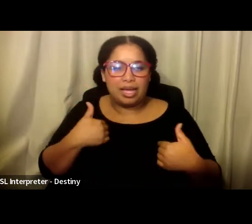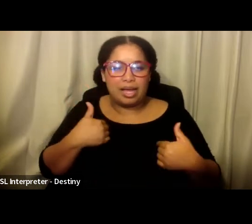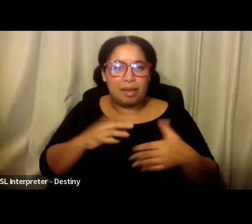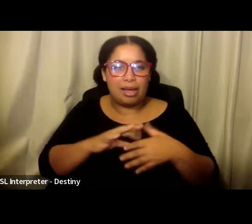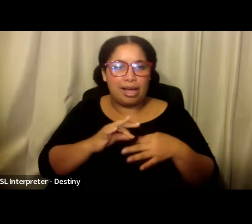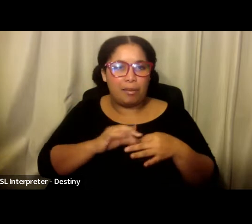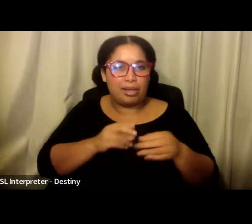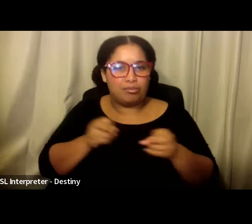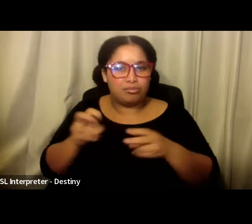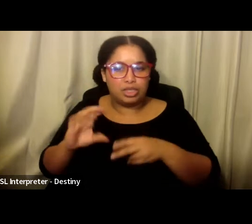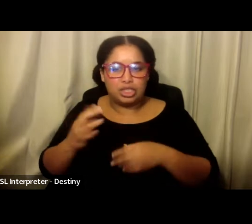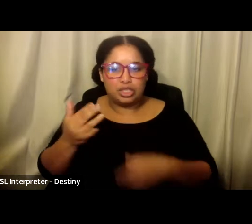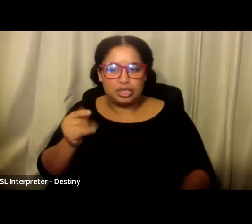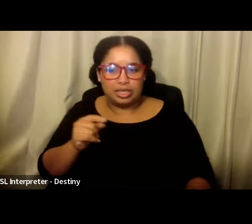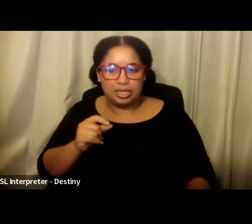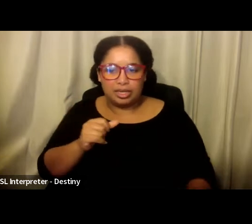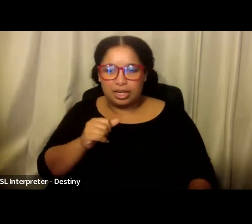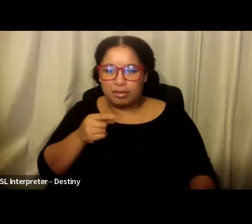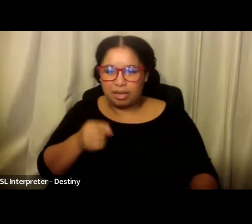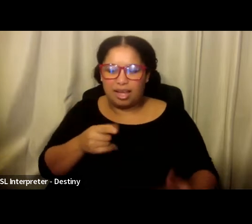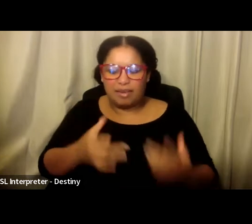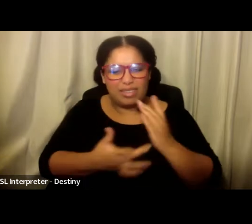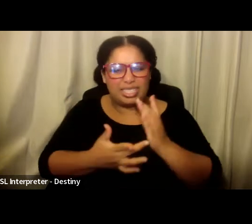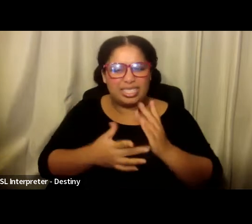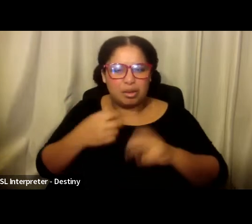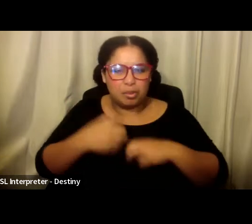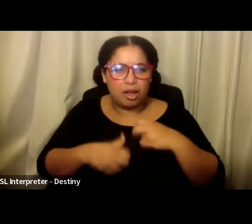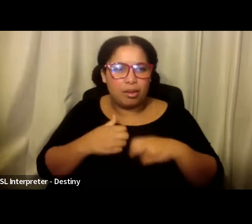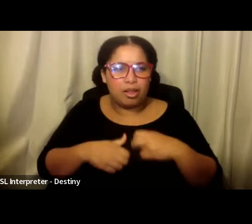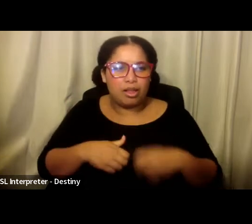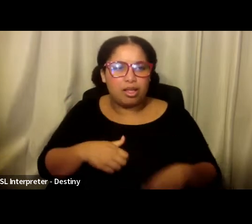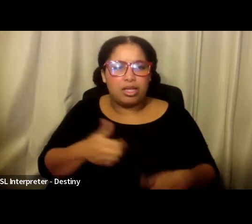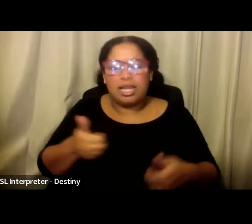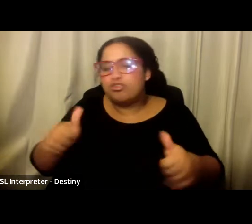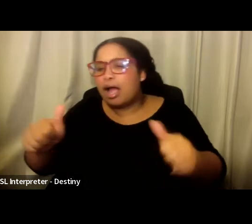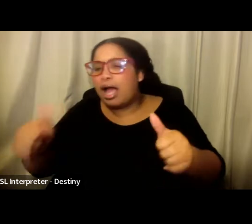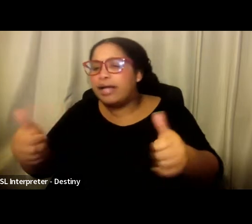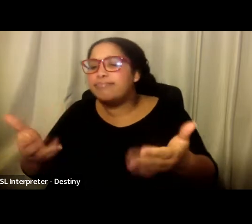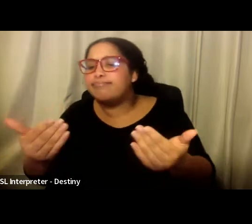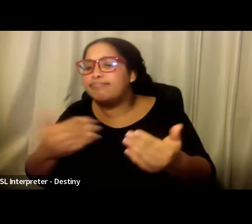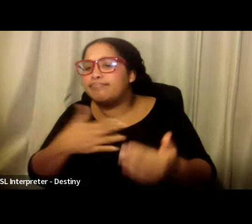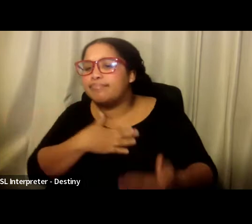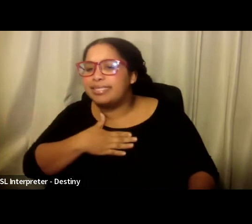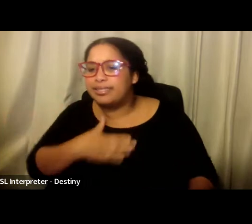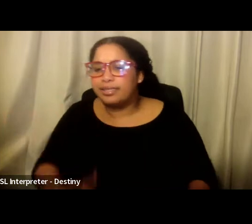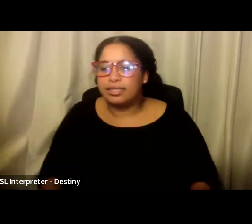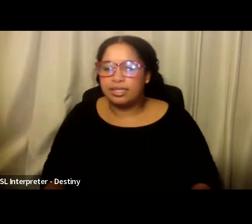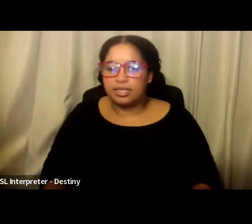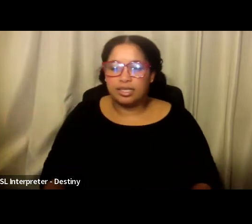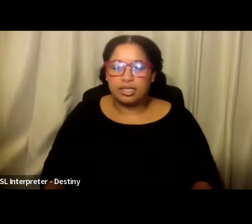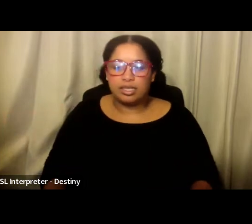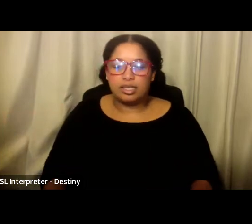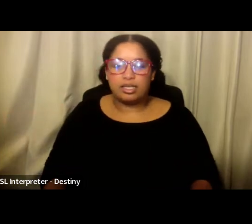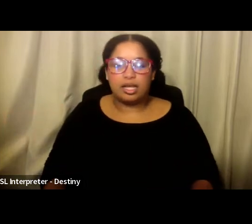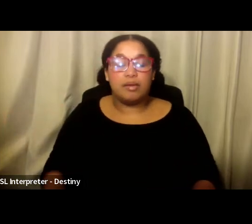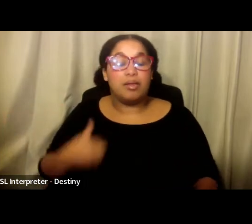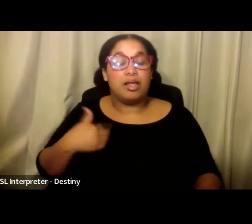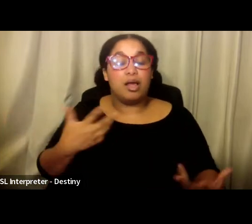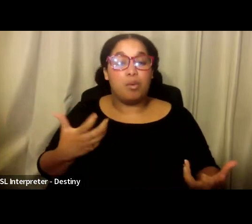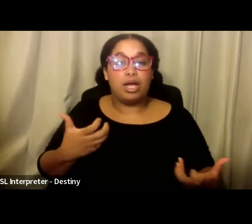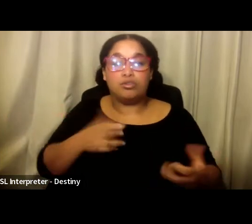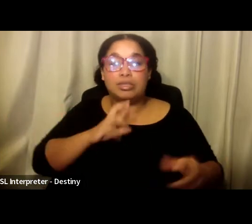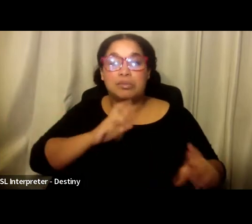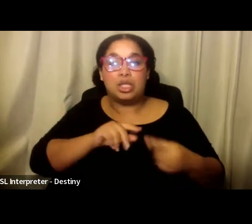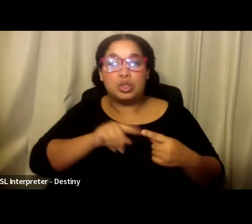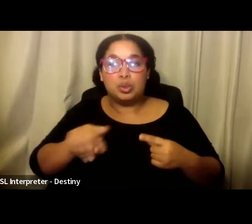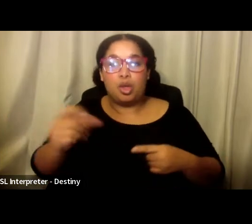in the chat because I'm having a tech problem. Well, let's give it a try. Oh, can you? Well, I just wanted to respond